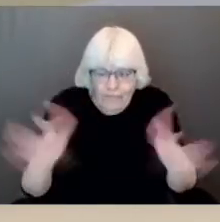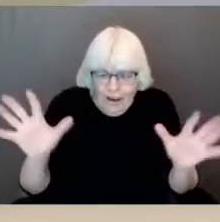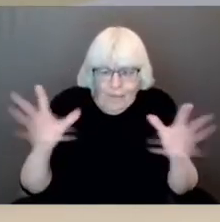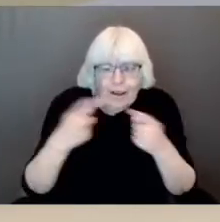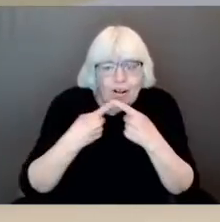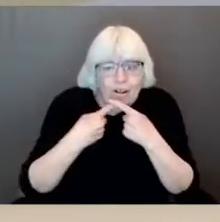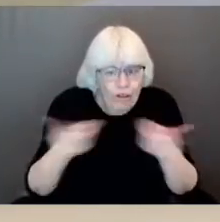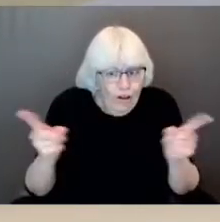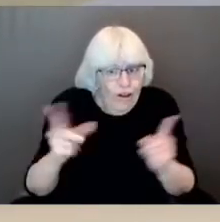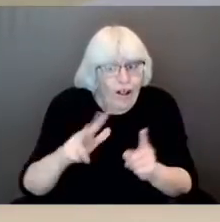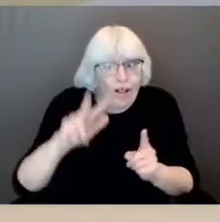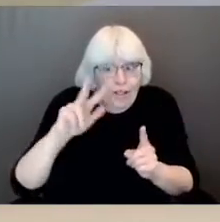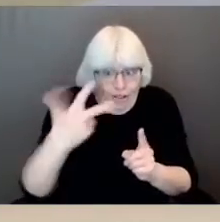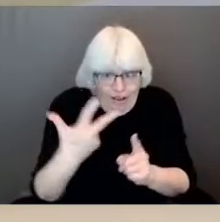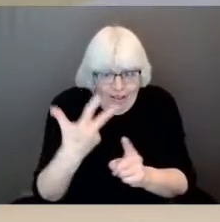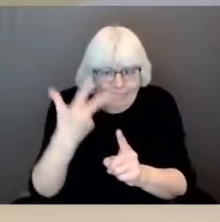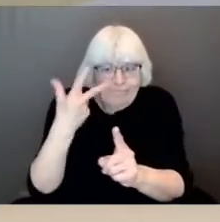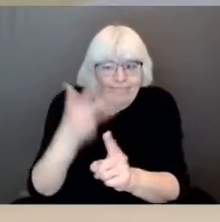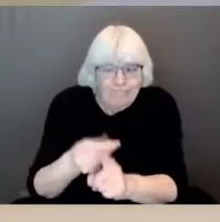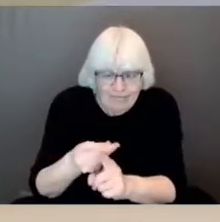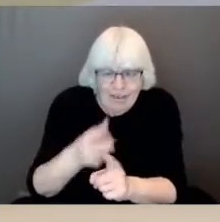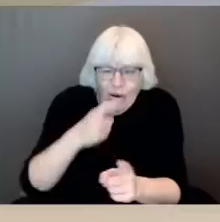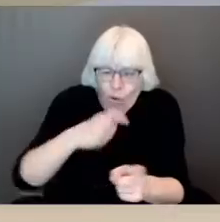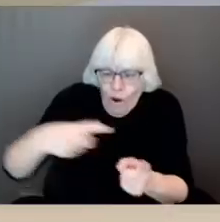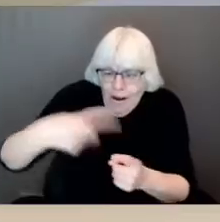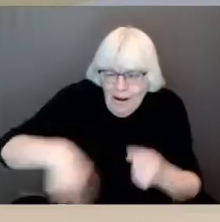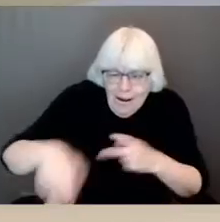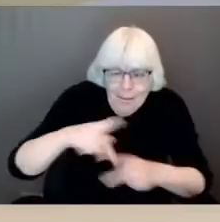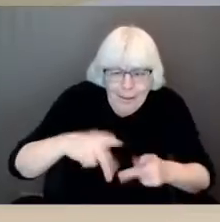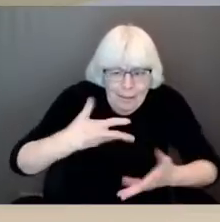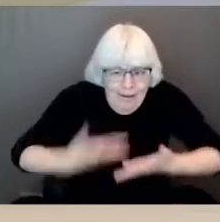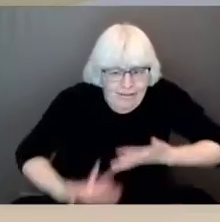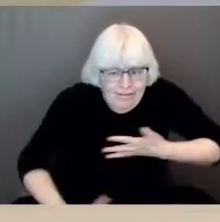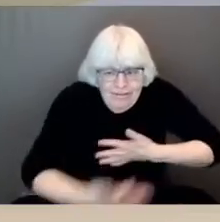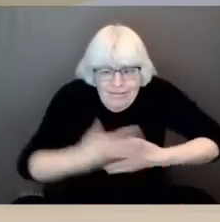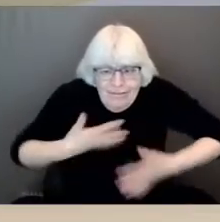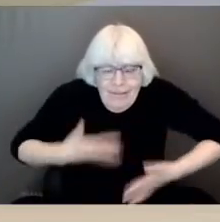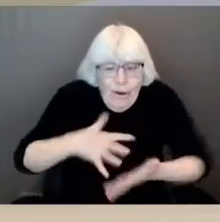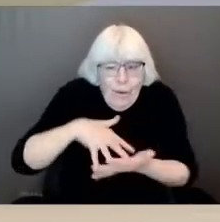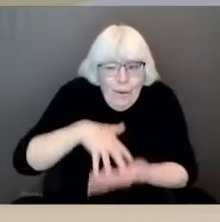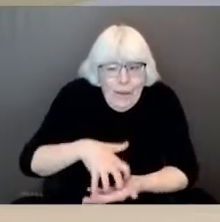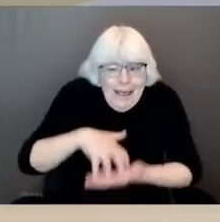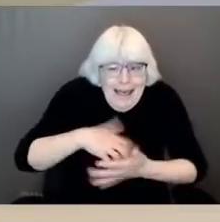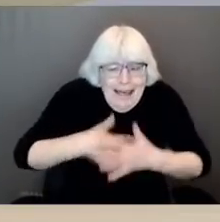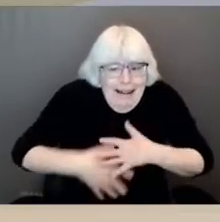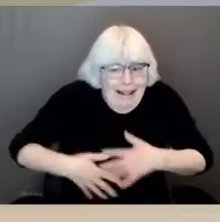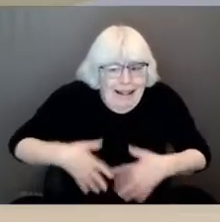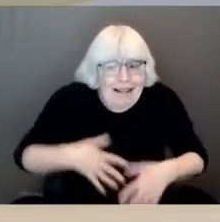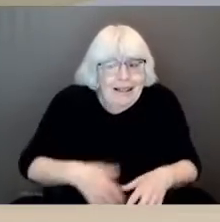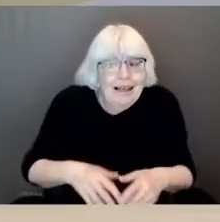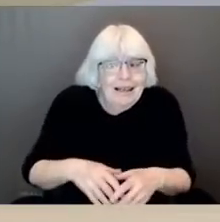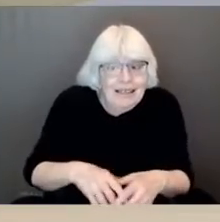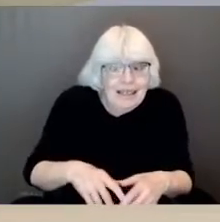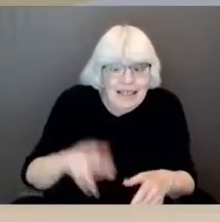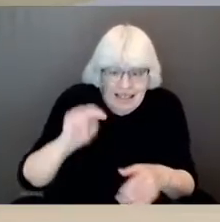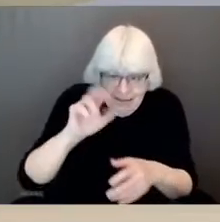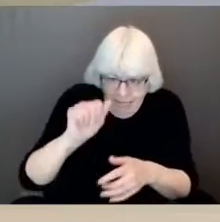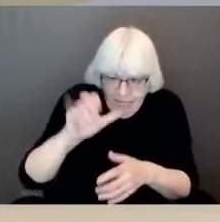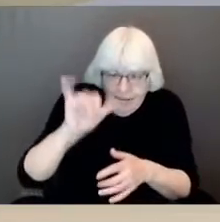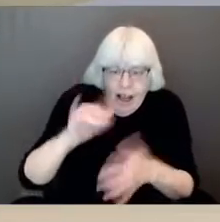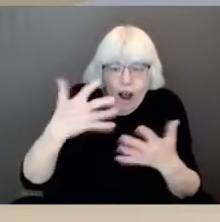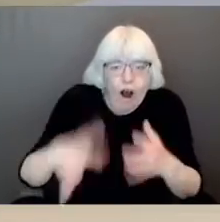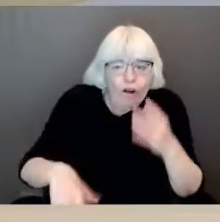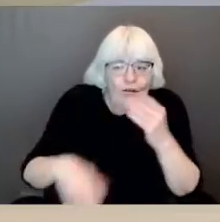who are immunocompromised, and NACI has recommended now long-term care and